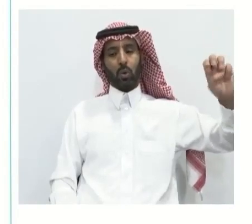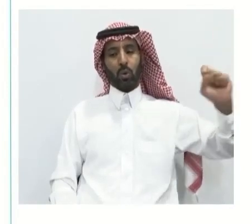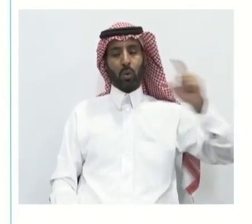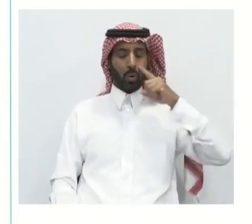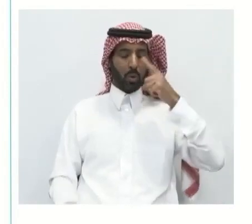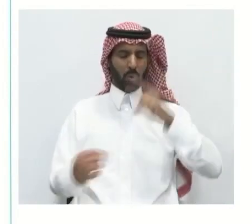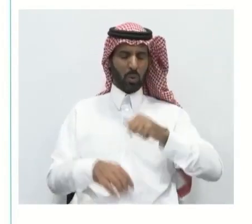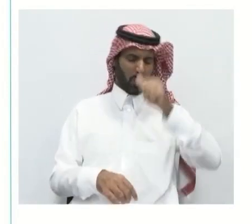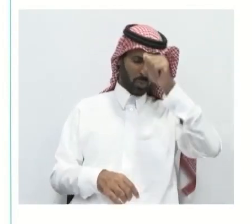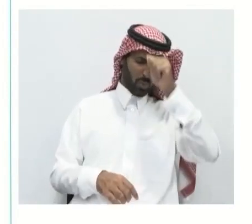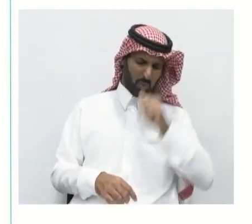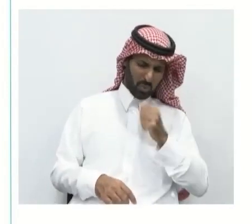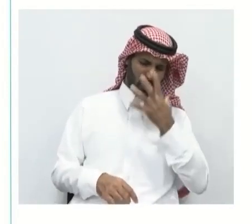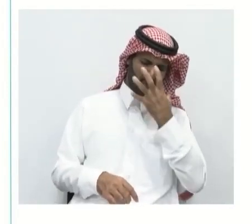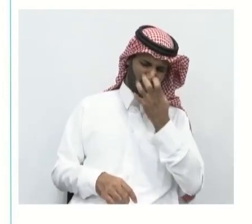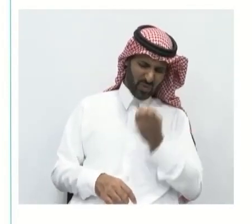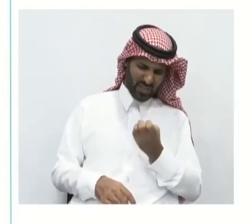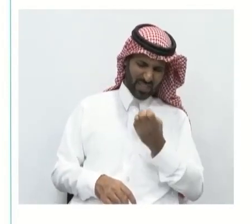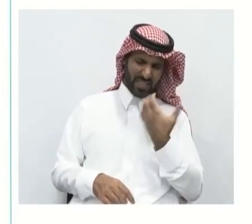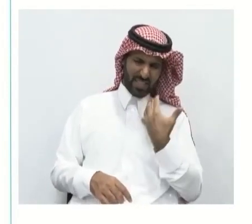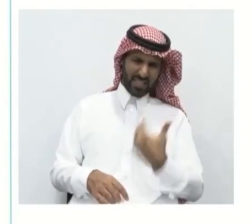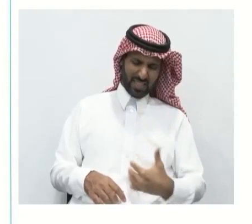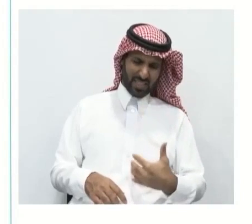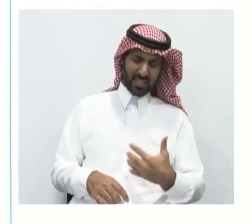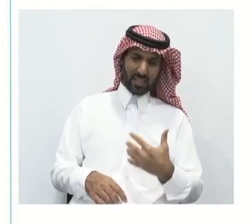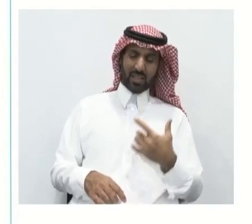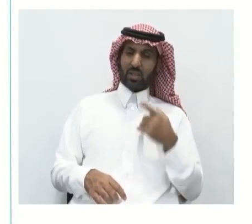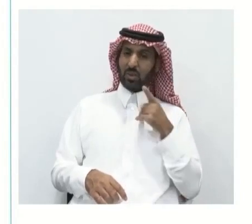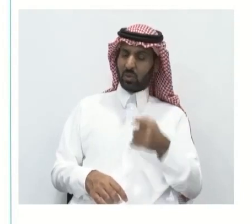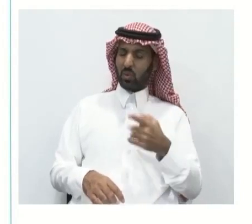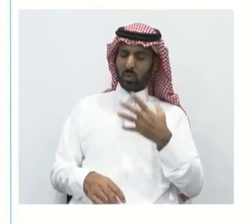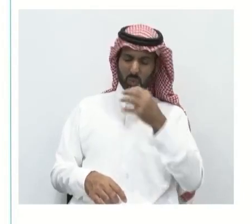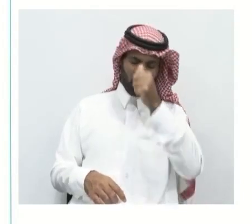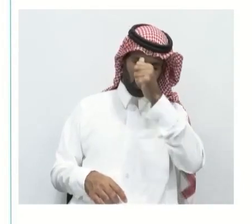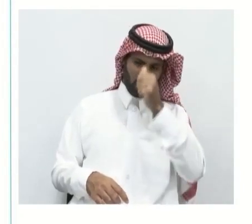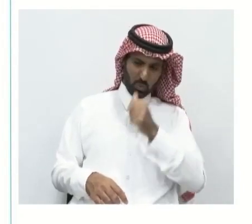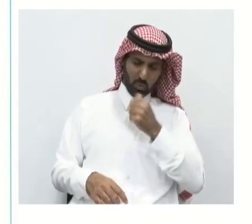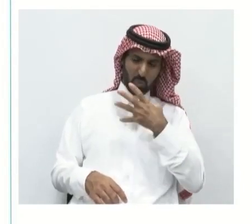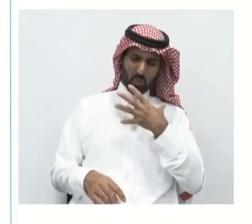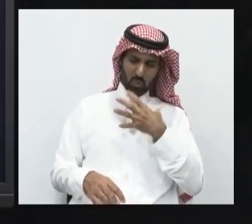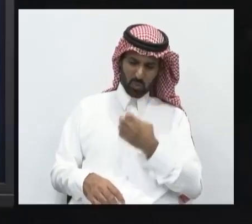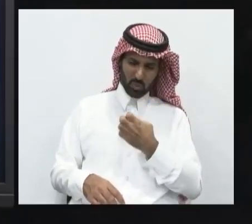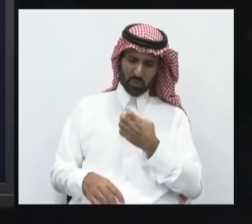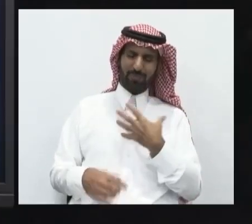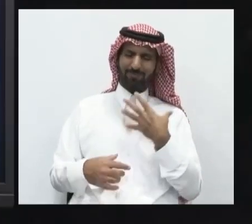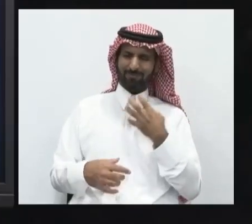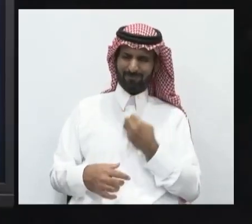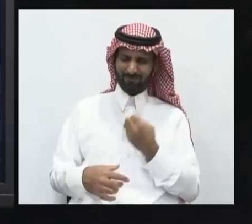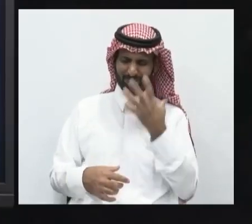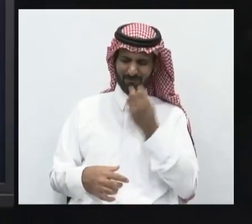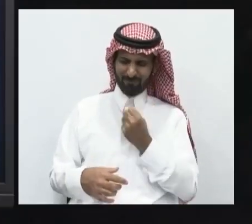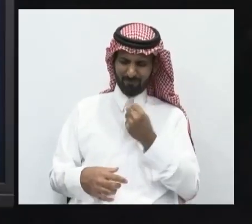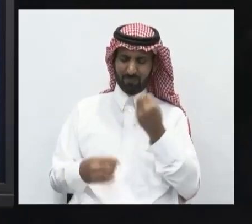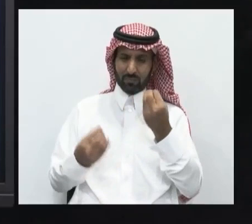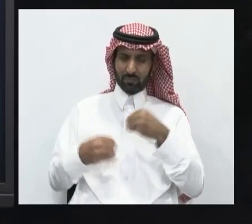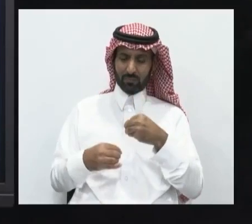of angry and happy feelings. When you're full of feelings that are unhappy and angry, it